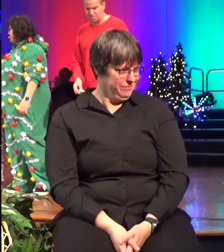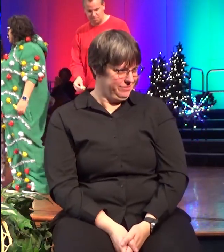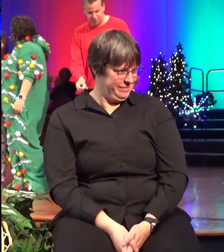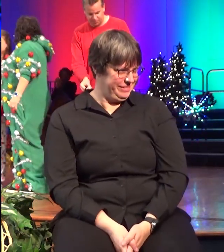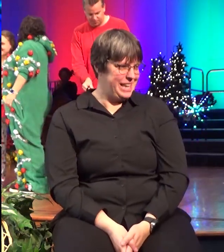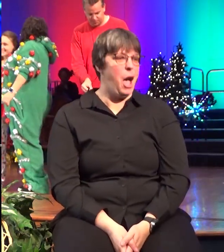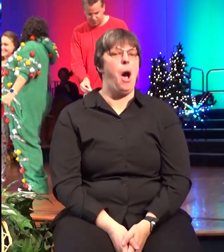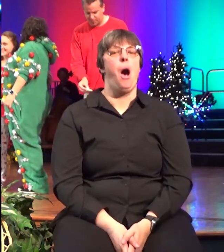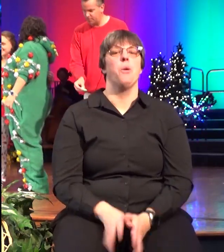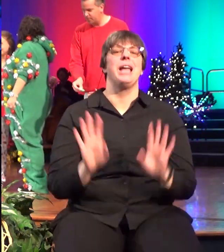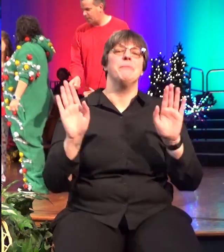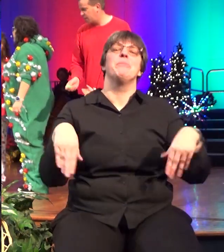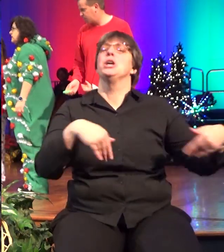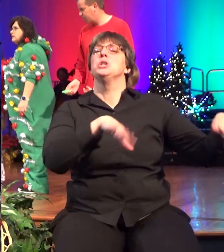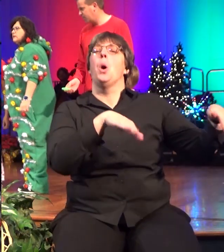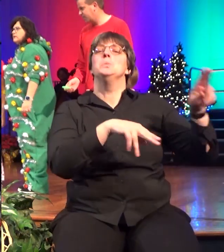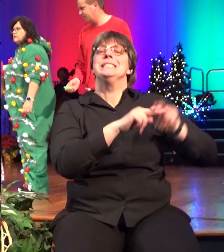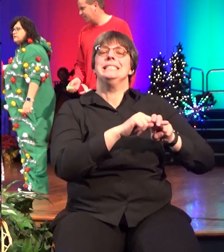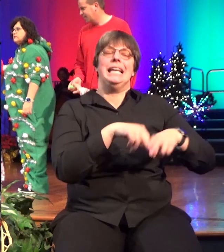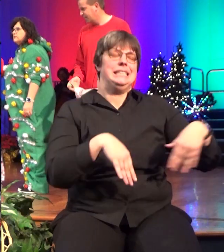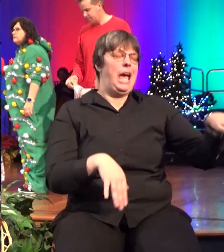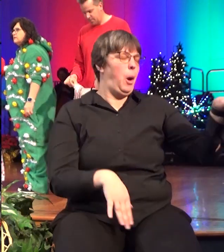Go sit down.